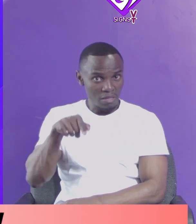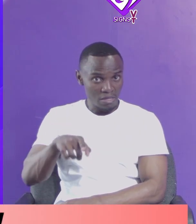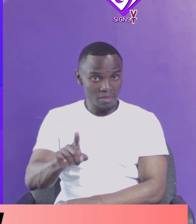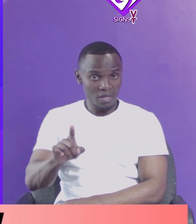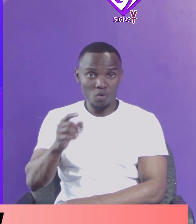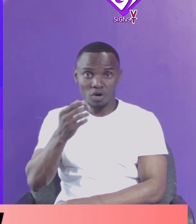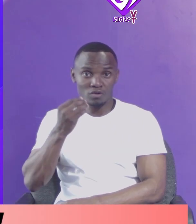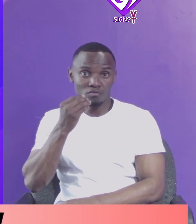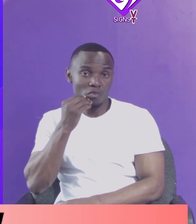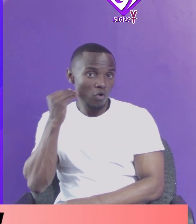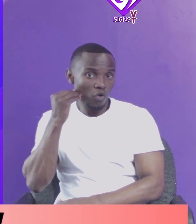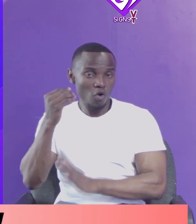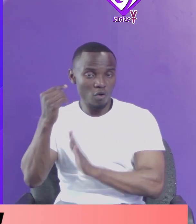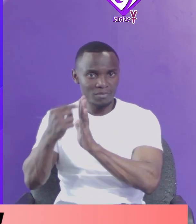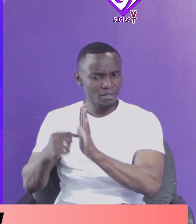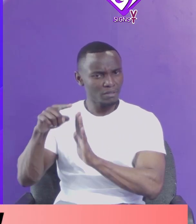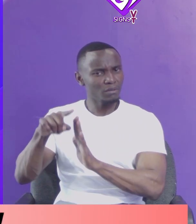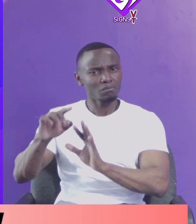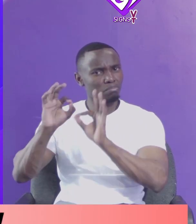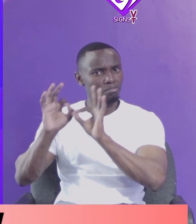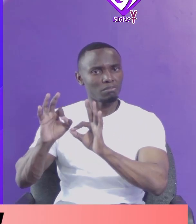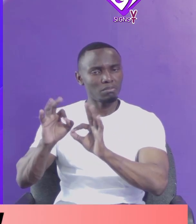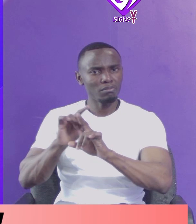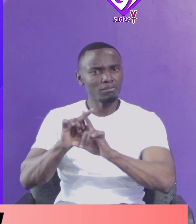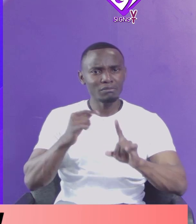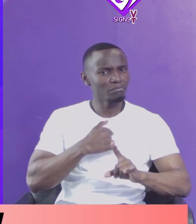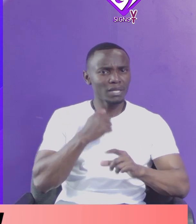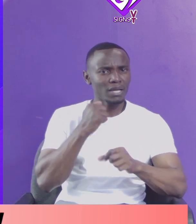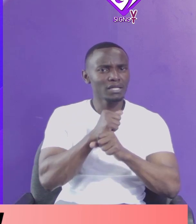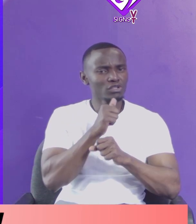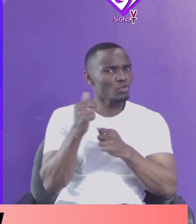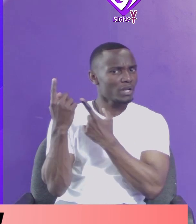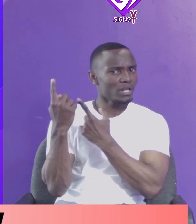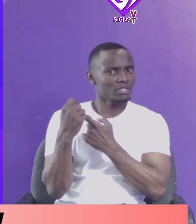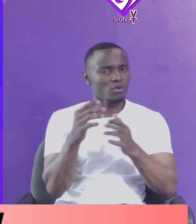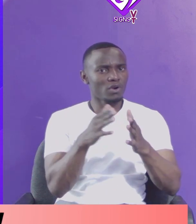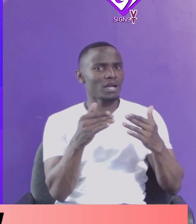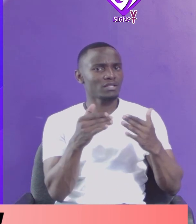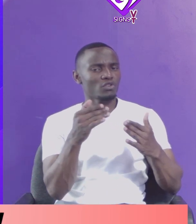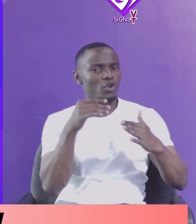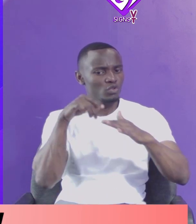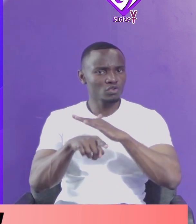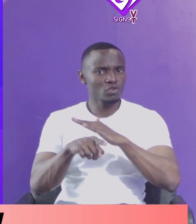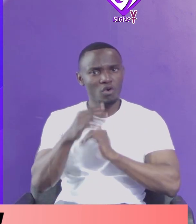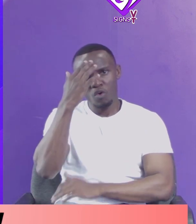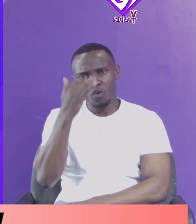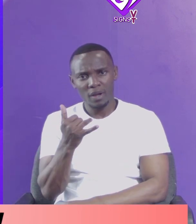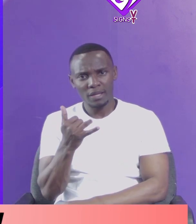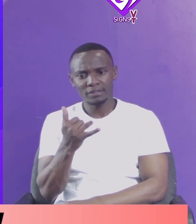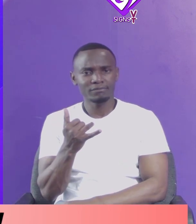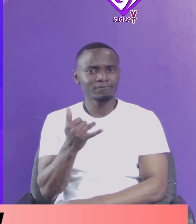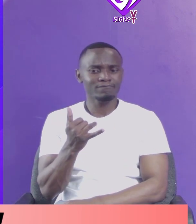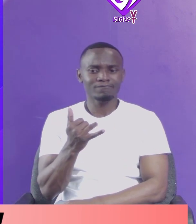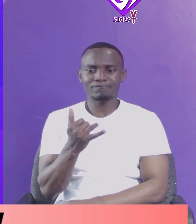well. Yes. But personally, I did expect Arsenal to score, because for some reason, Bayern Munich have also been a bit loose at the back, right? Yes,